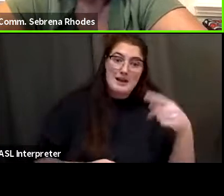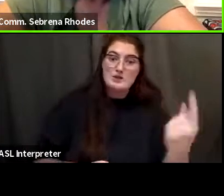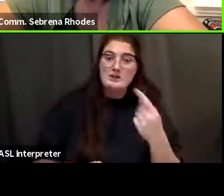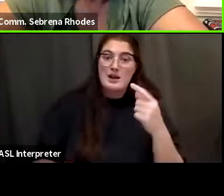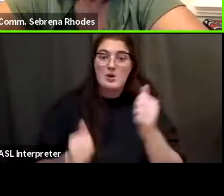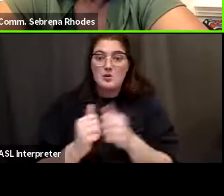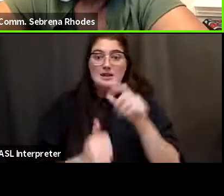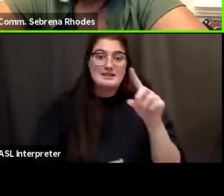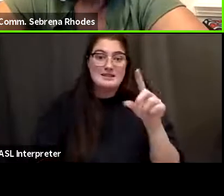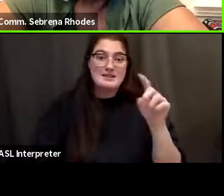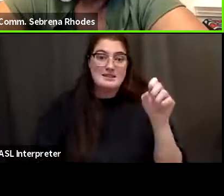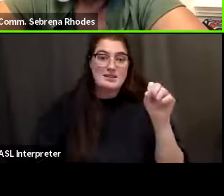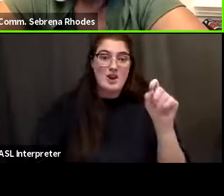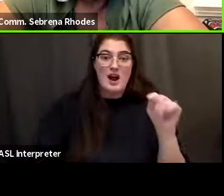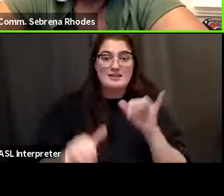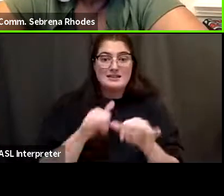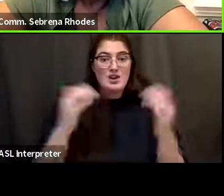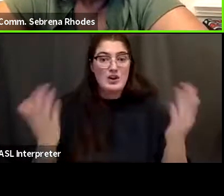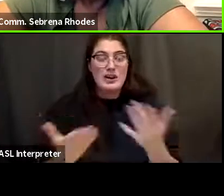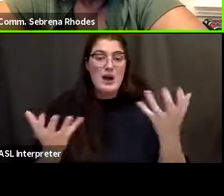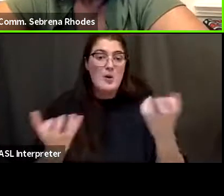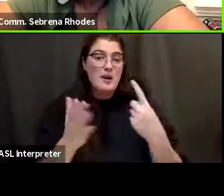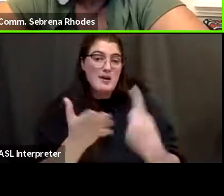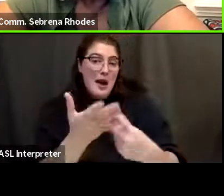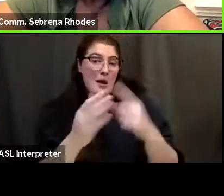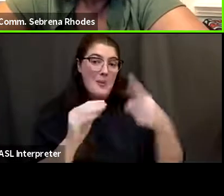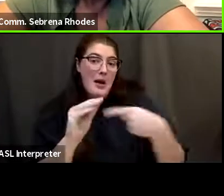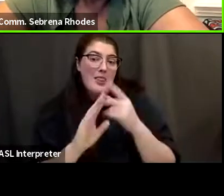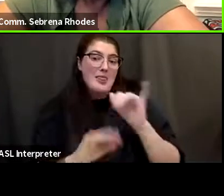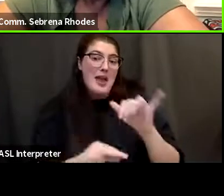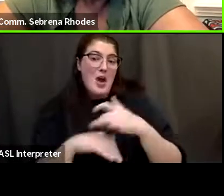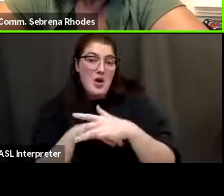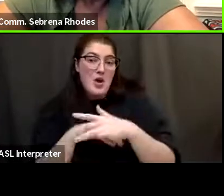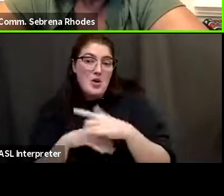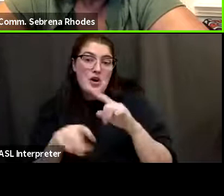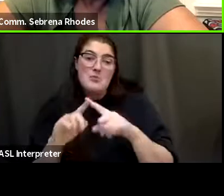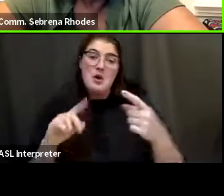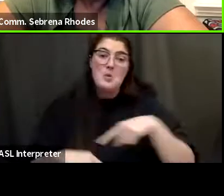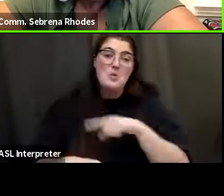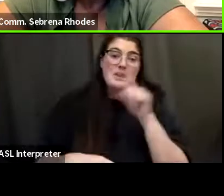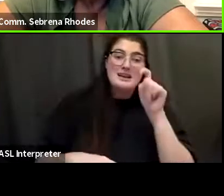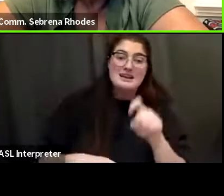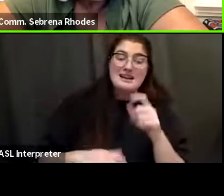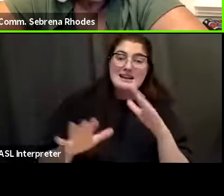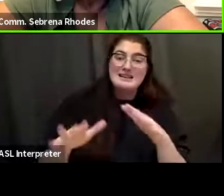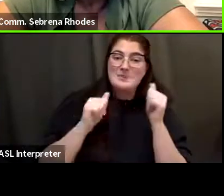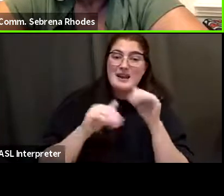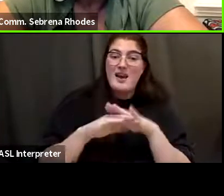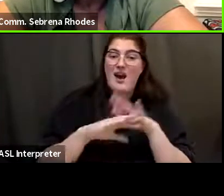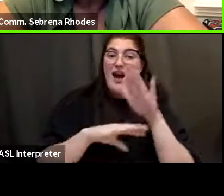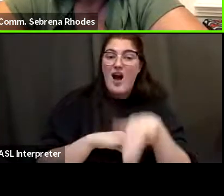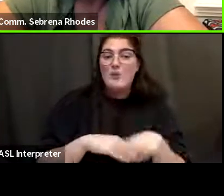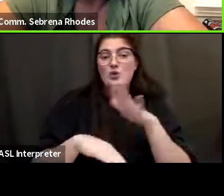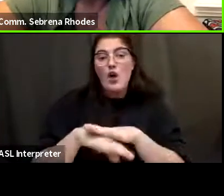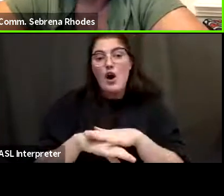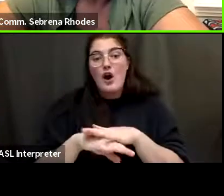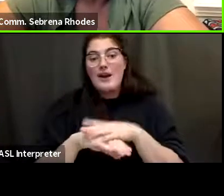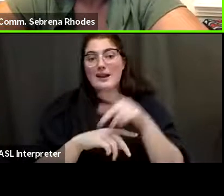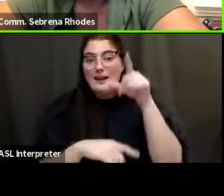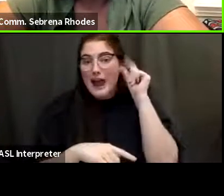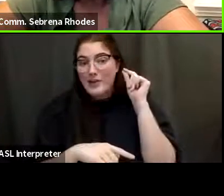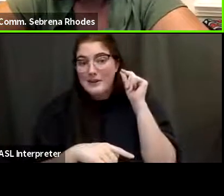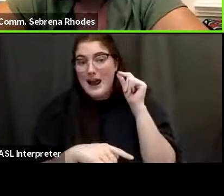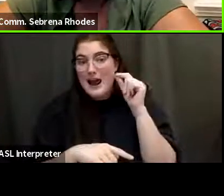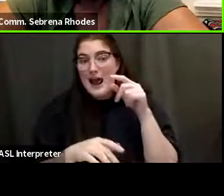here, I wanted to talk about that earlier. We do need the speed humps on Gallaudet painted, which